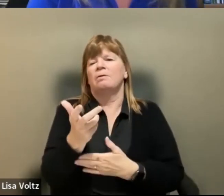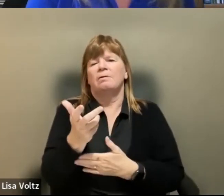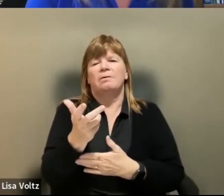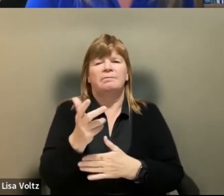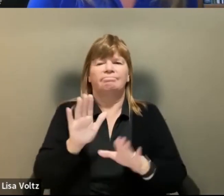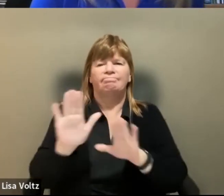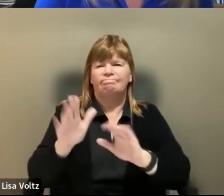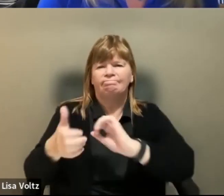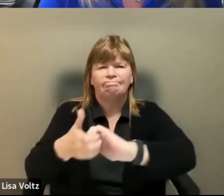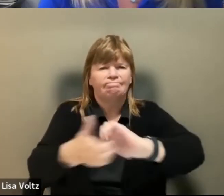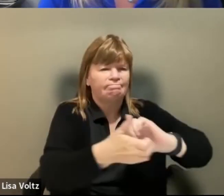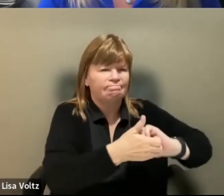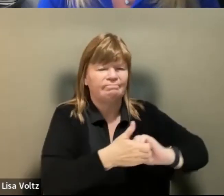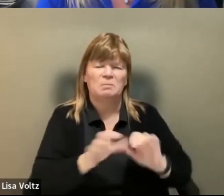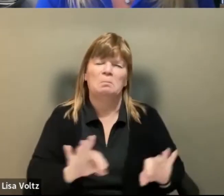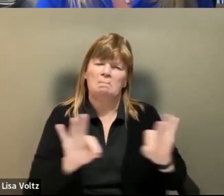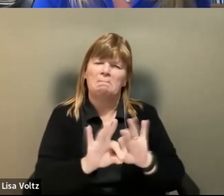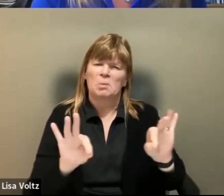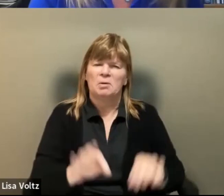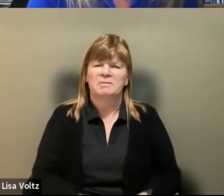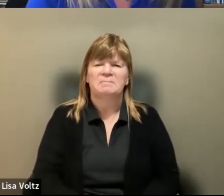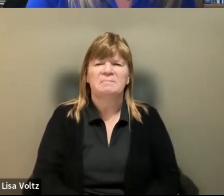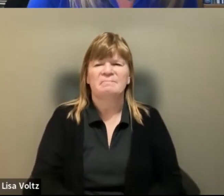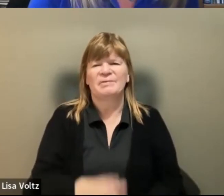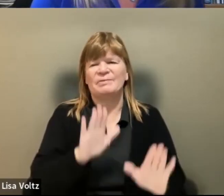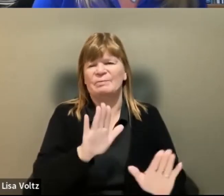collaborations are essential. So it's wonderful to hear that.